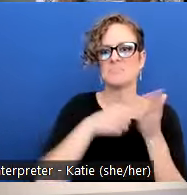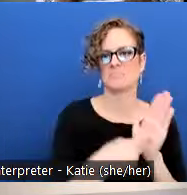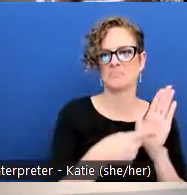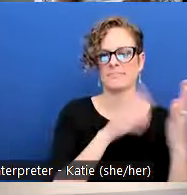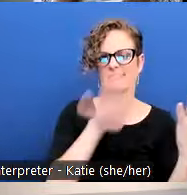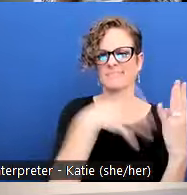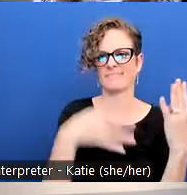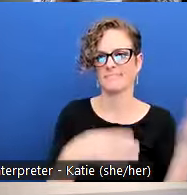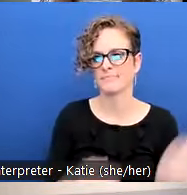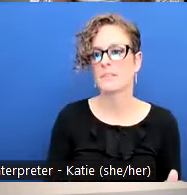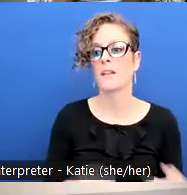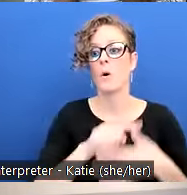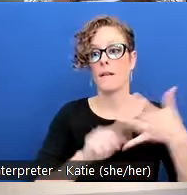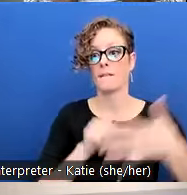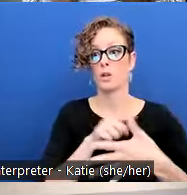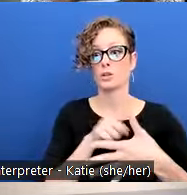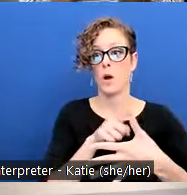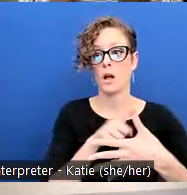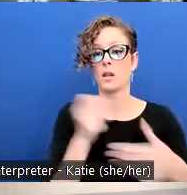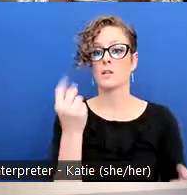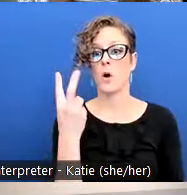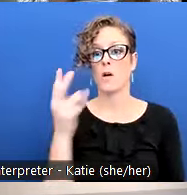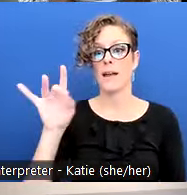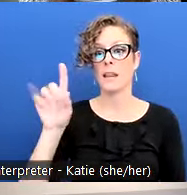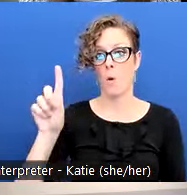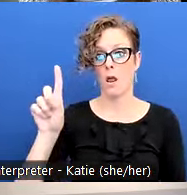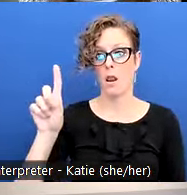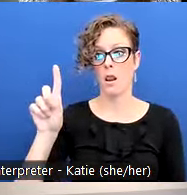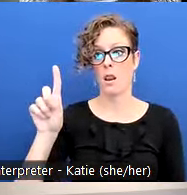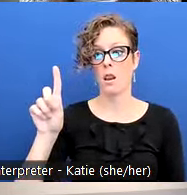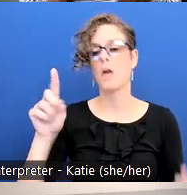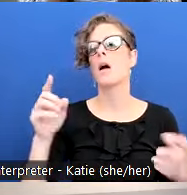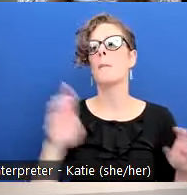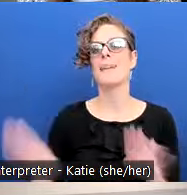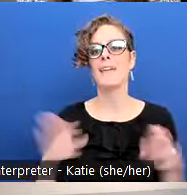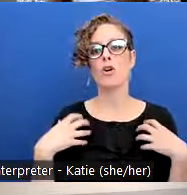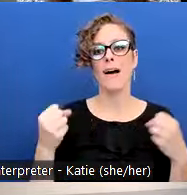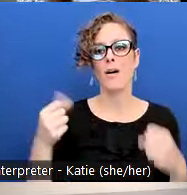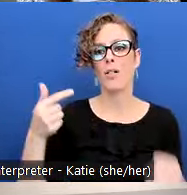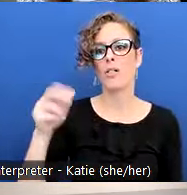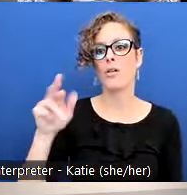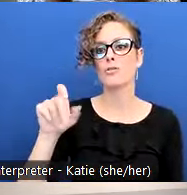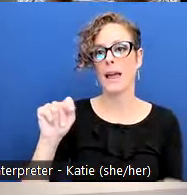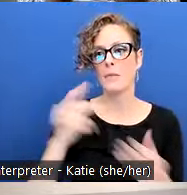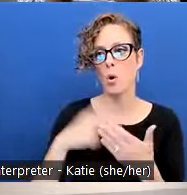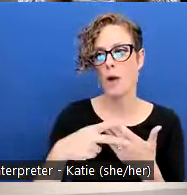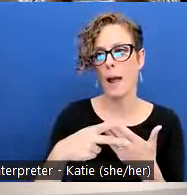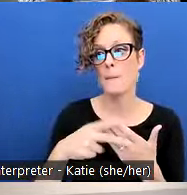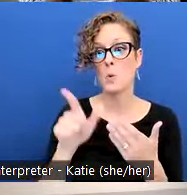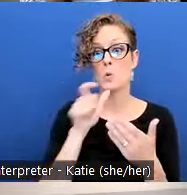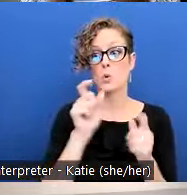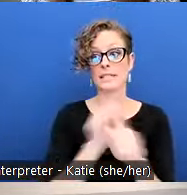bill, 1281, this is a behavioral health grant program. It will be distributed by the Behavioral